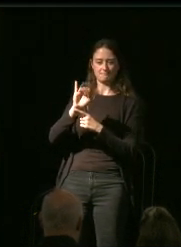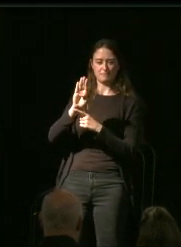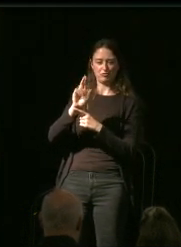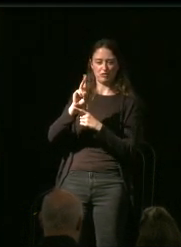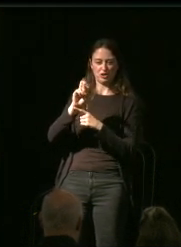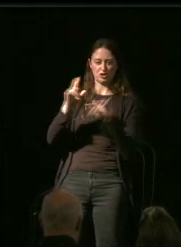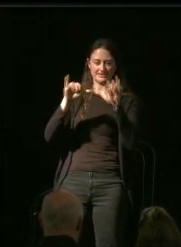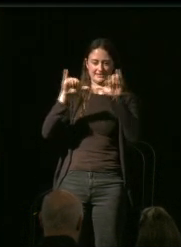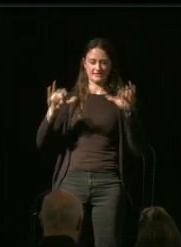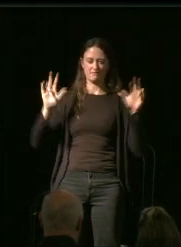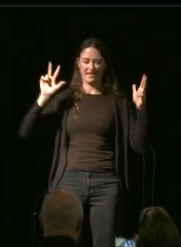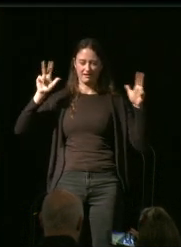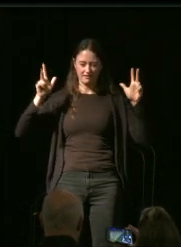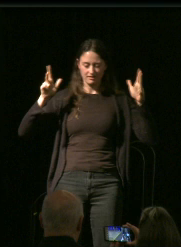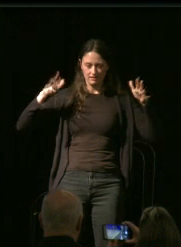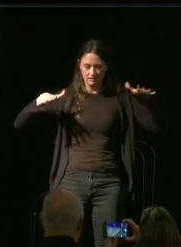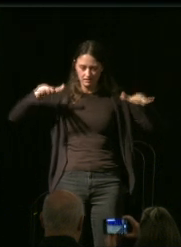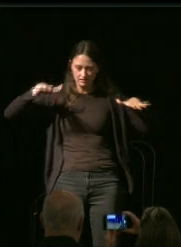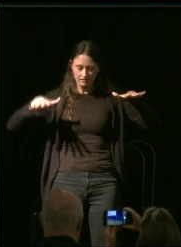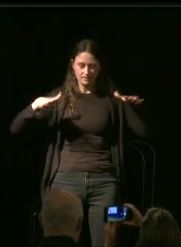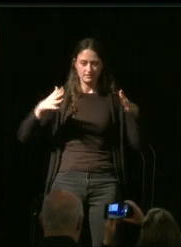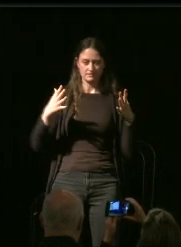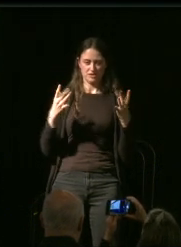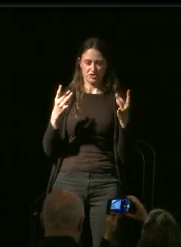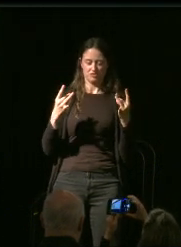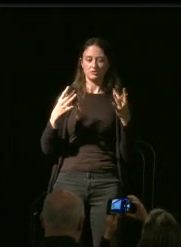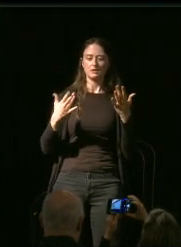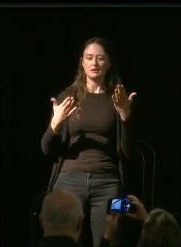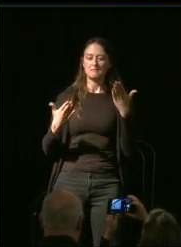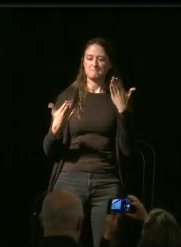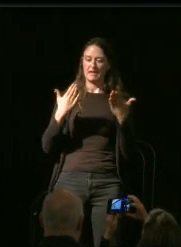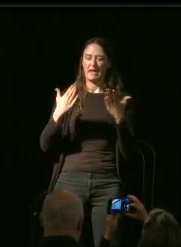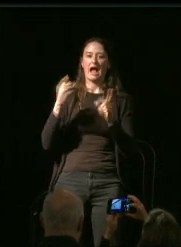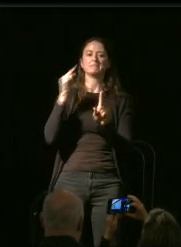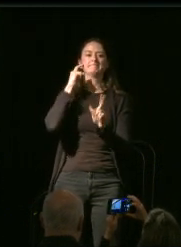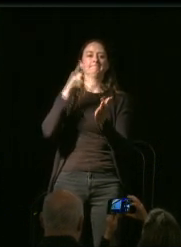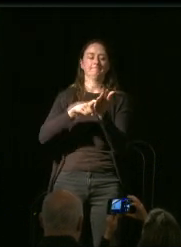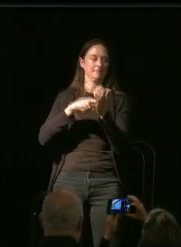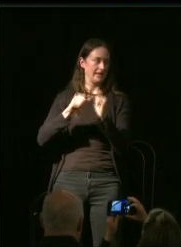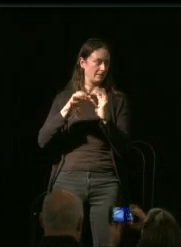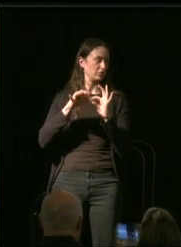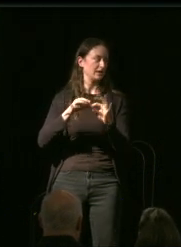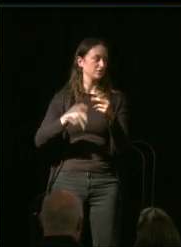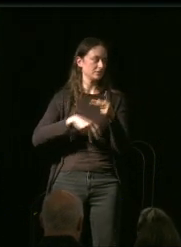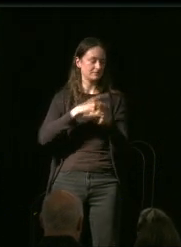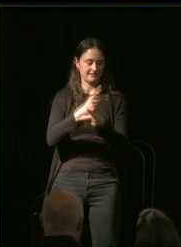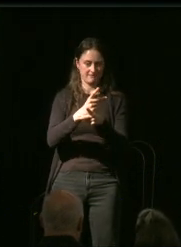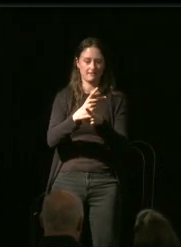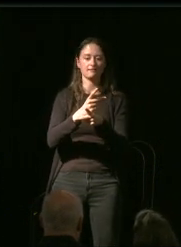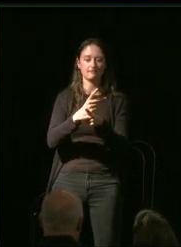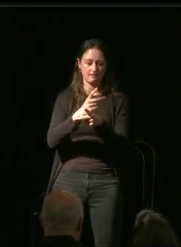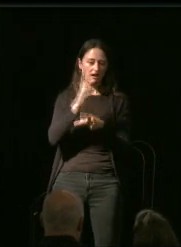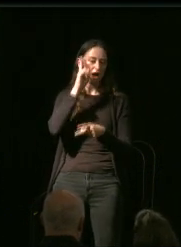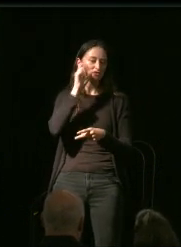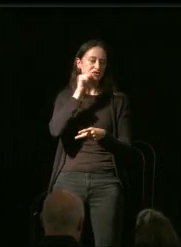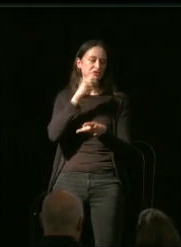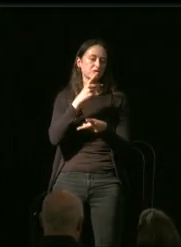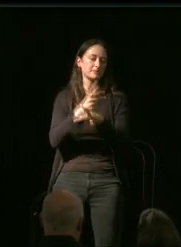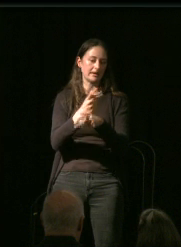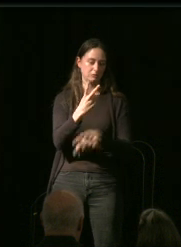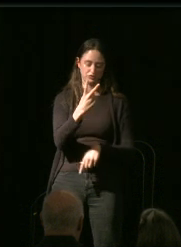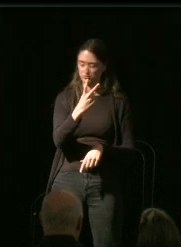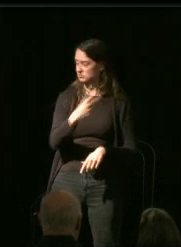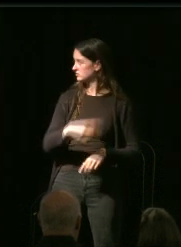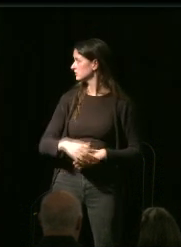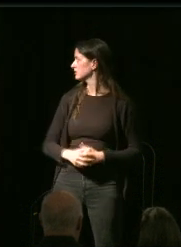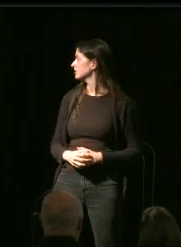This is a breakdown of the proportions of the different genetic types of Usher syndrome. Around